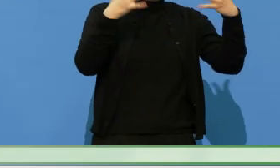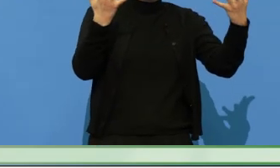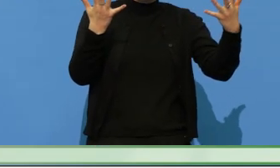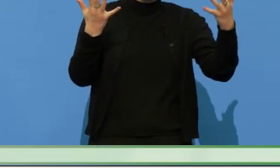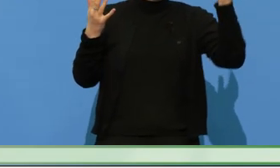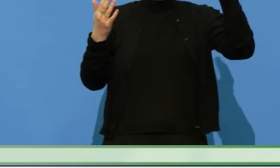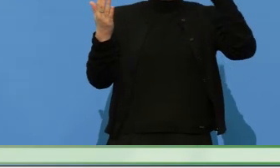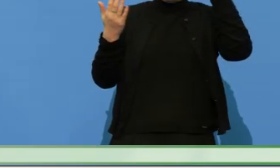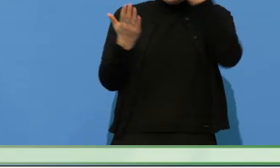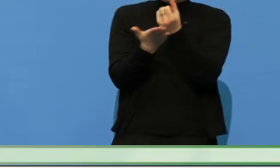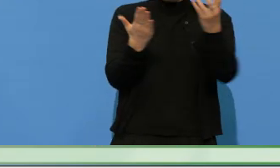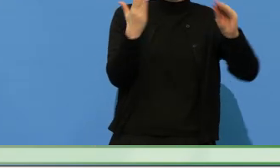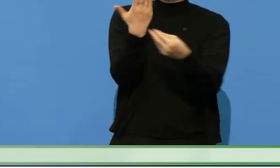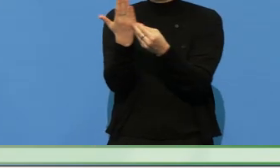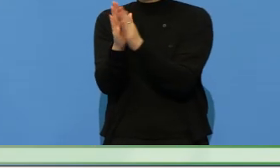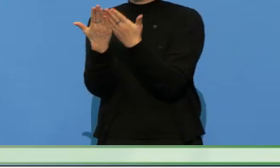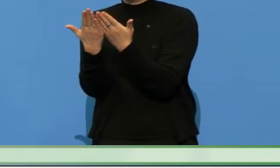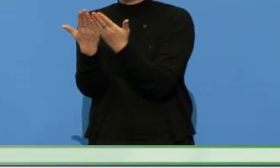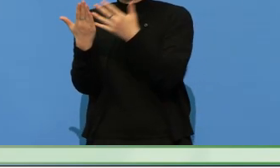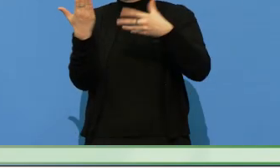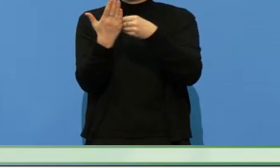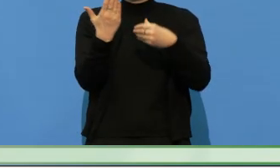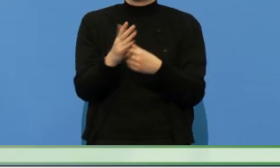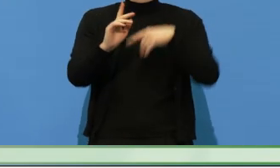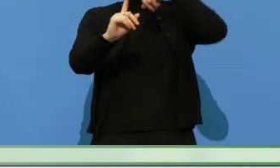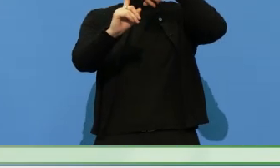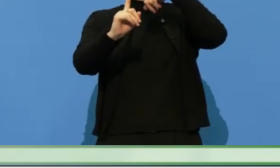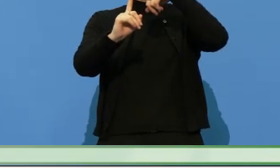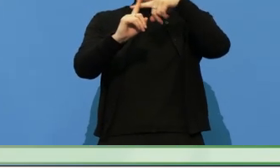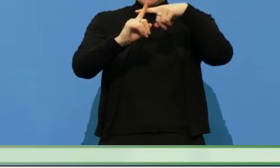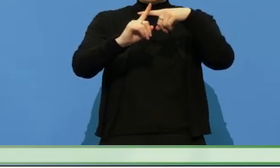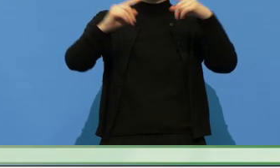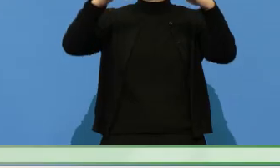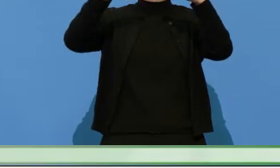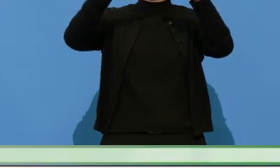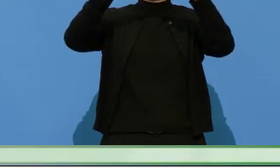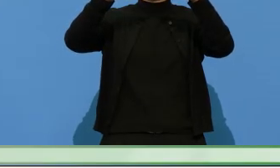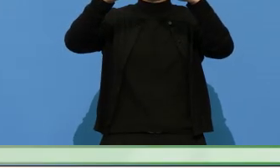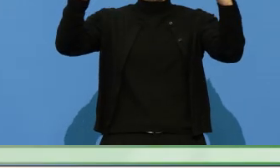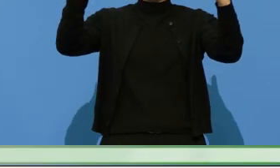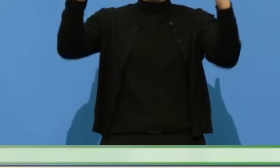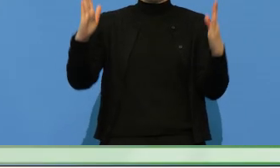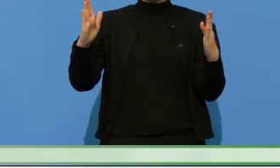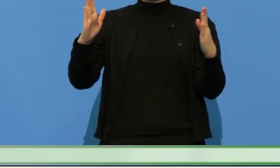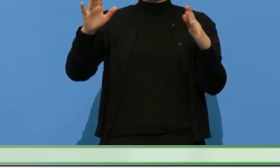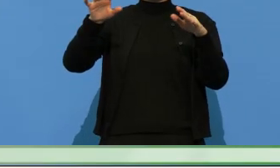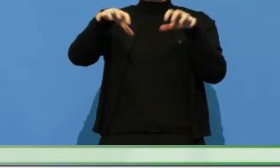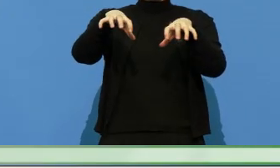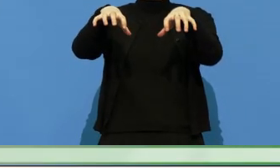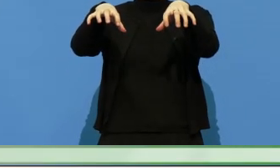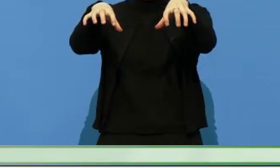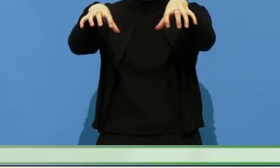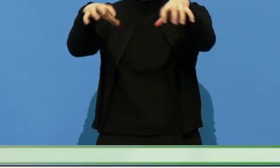for specific regulations for residential projects to be as inclusive as is possible at the very beginning of the process.